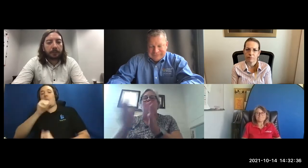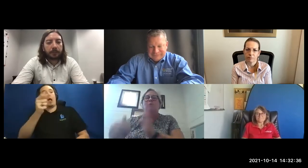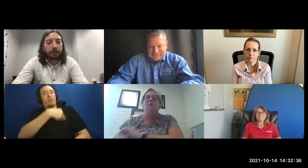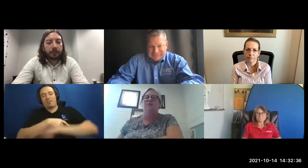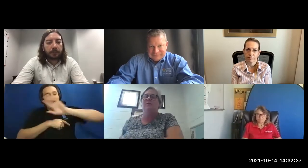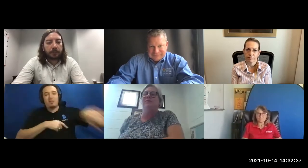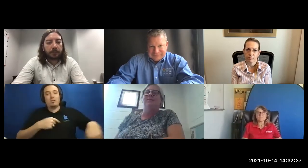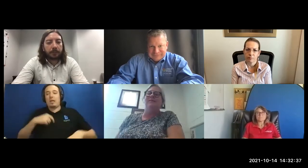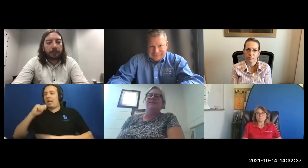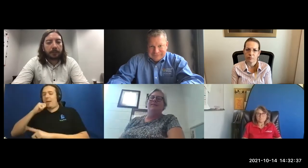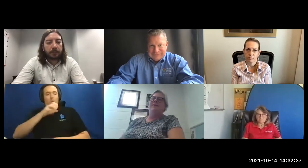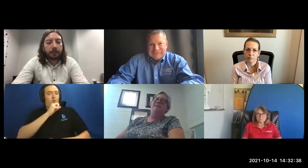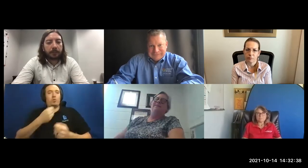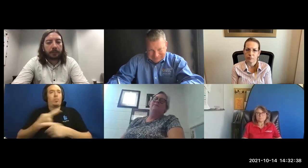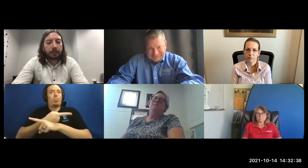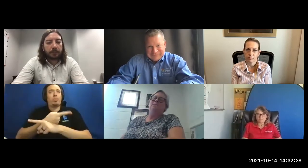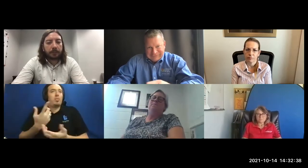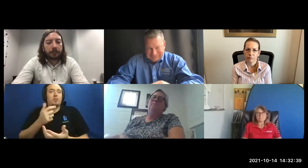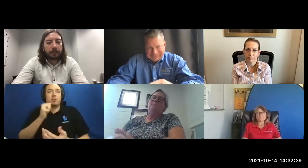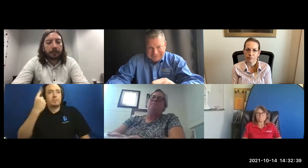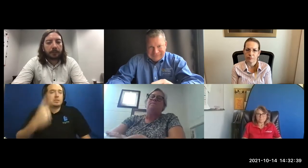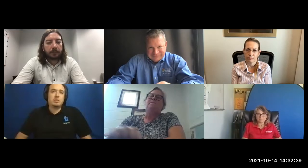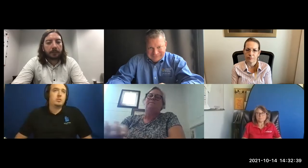want apples to oranges.